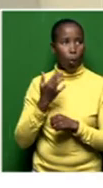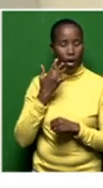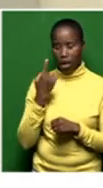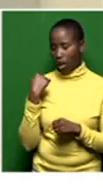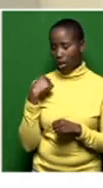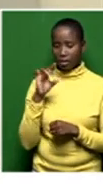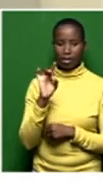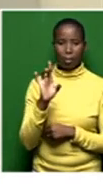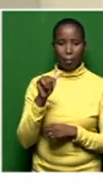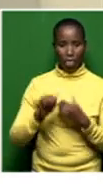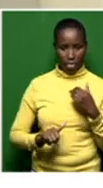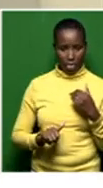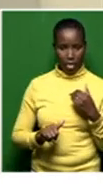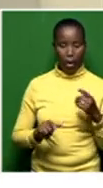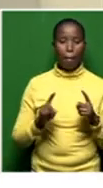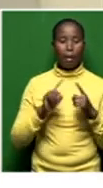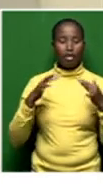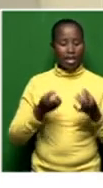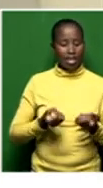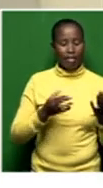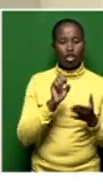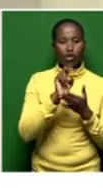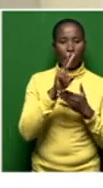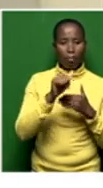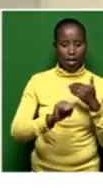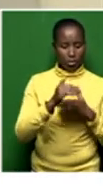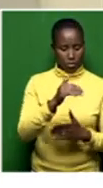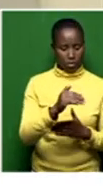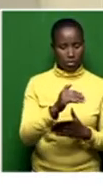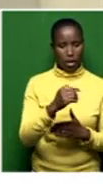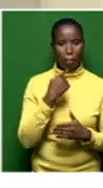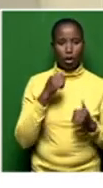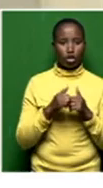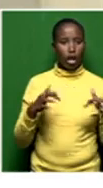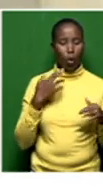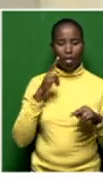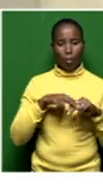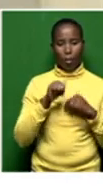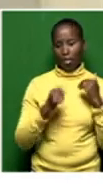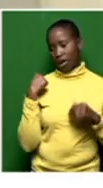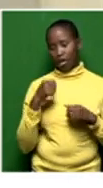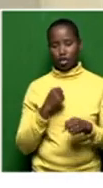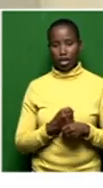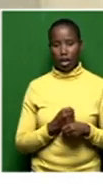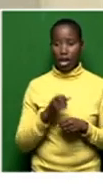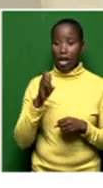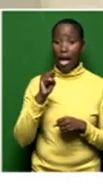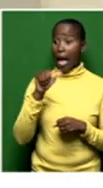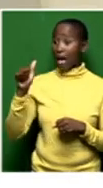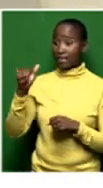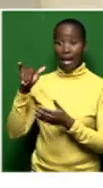But what SAA has done, they've given them a 12-month period, but have started it in February last year when SAA was not